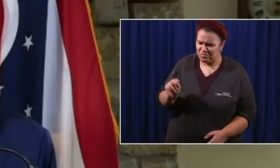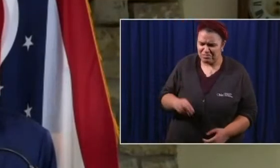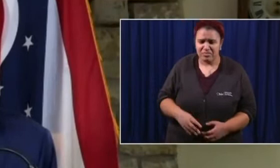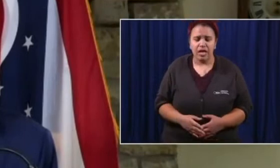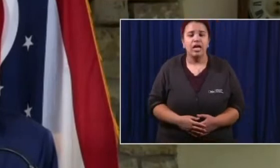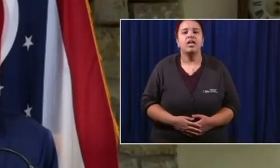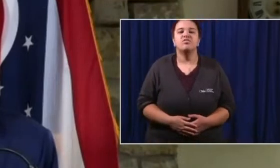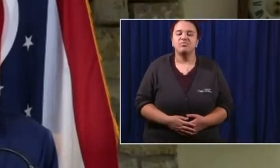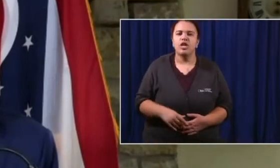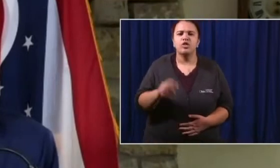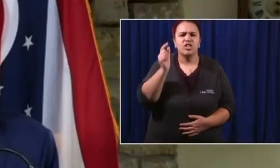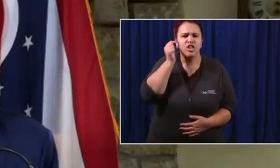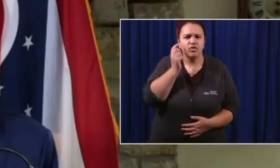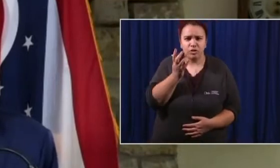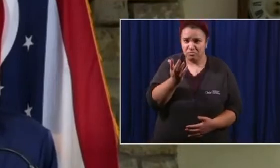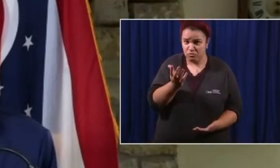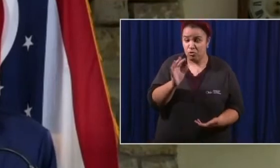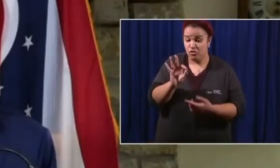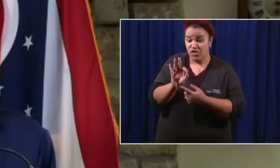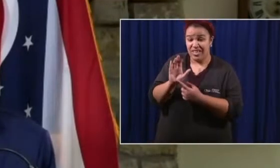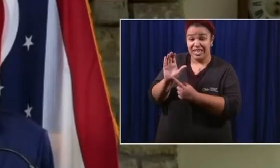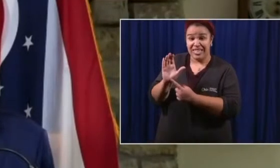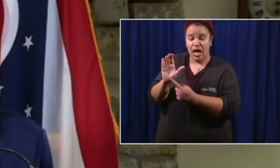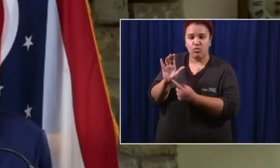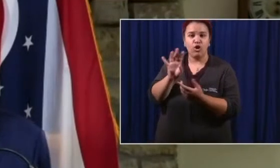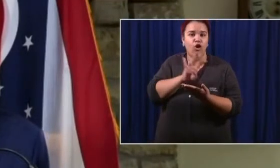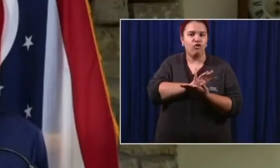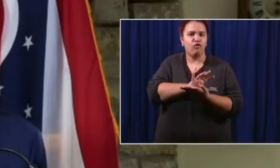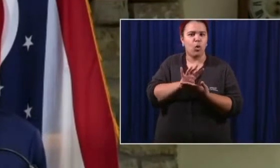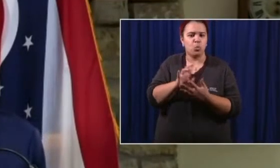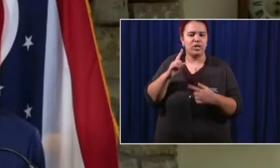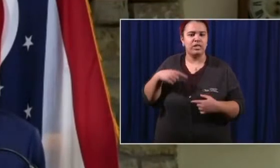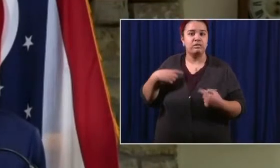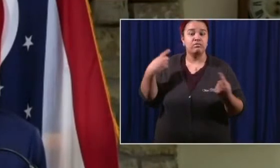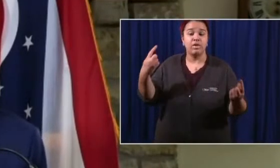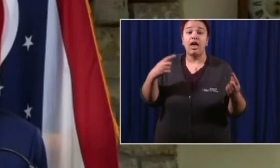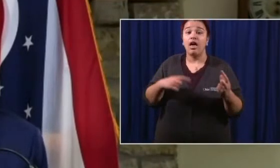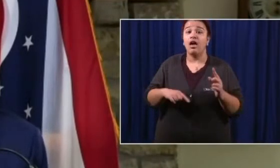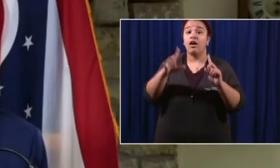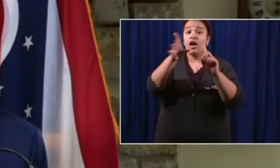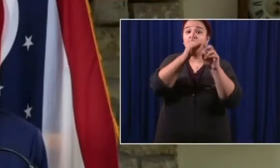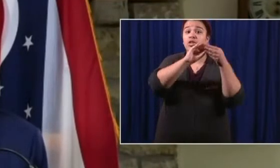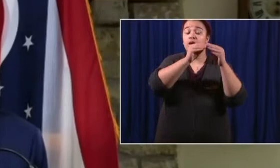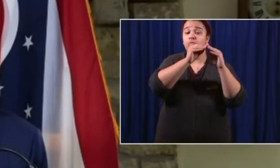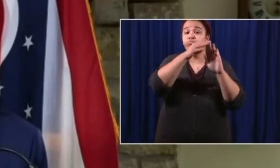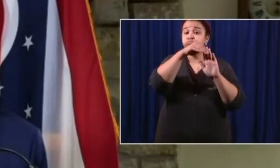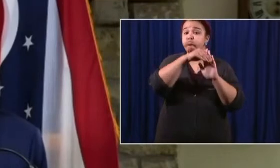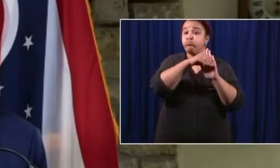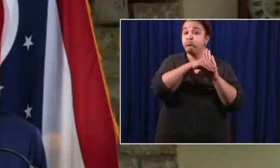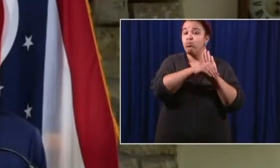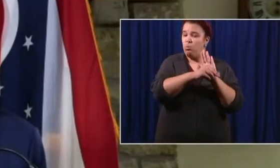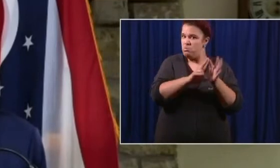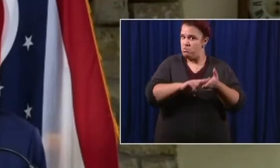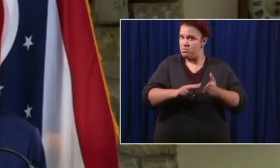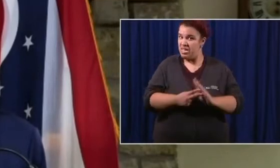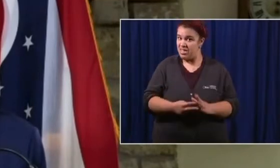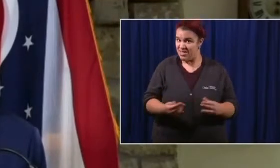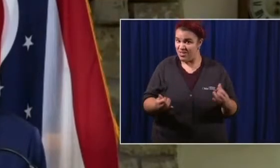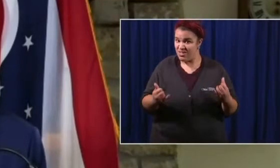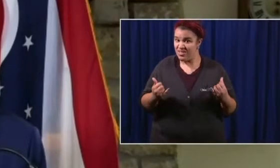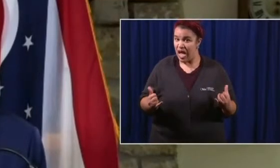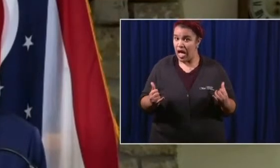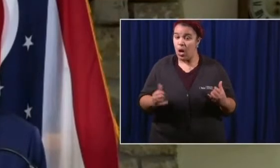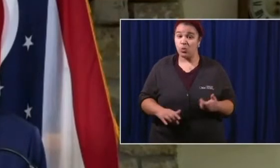Hi. Governor, Franklin County has seen 4 weeks of declining numbers. And is it time that city and county health districts and school districts